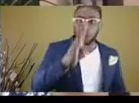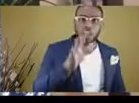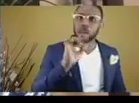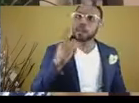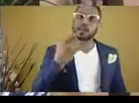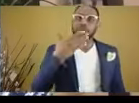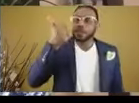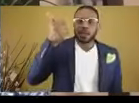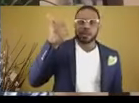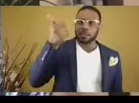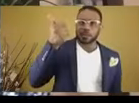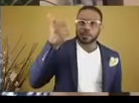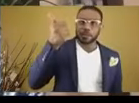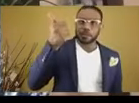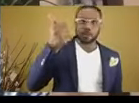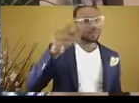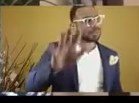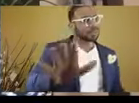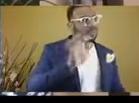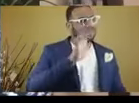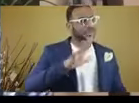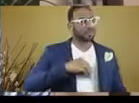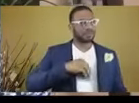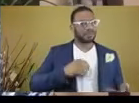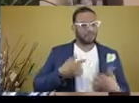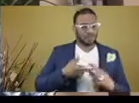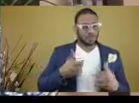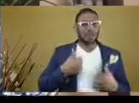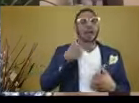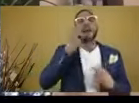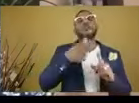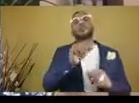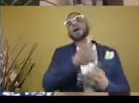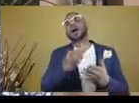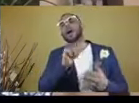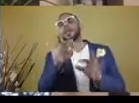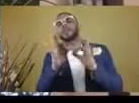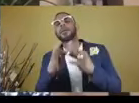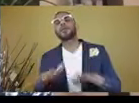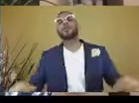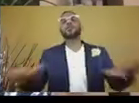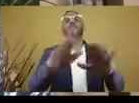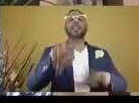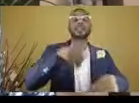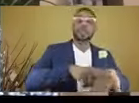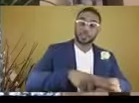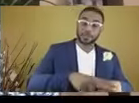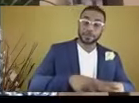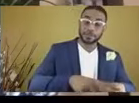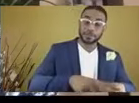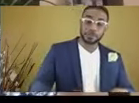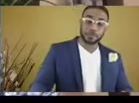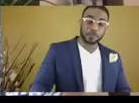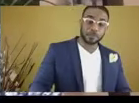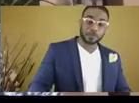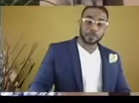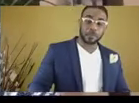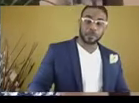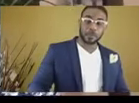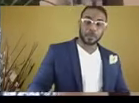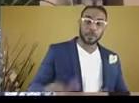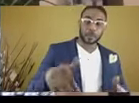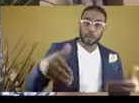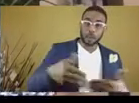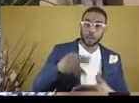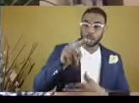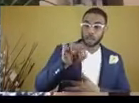better. But don't just take it from me. Let's hear from some of the families across this nation. I'd like to introduce Neatrice Holmes,